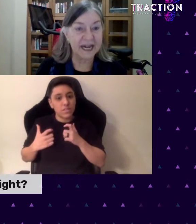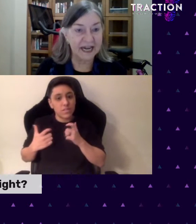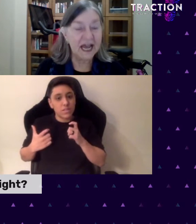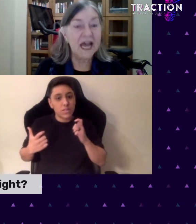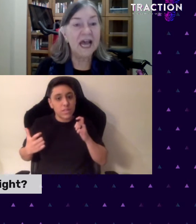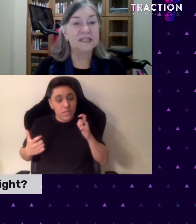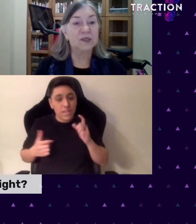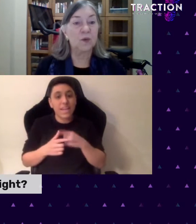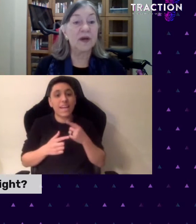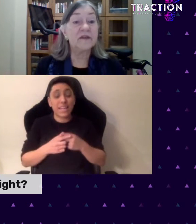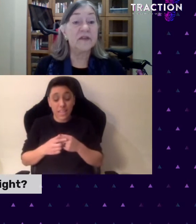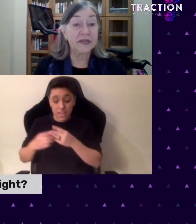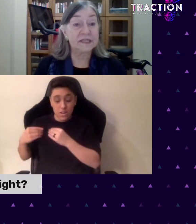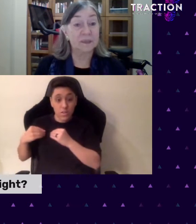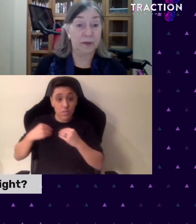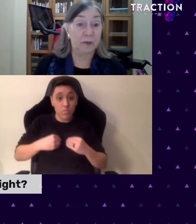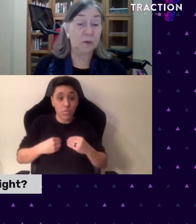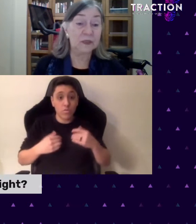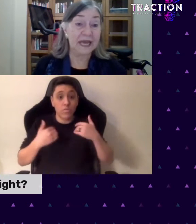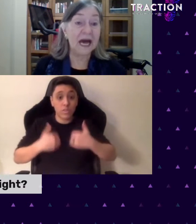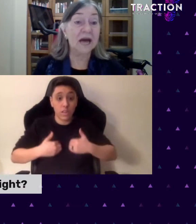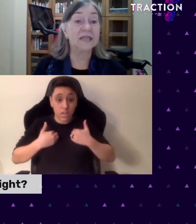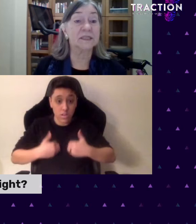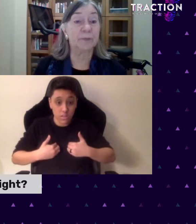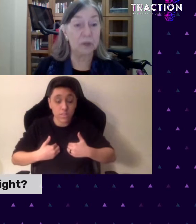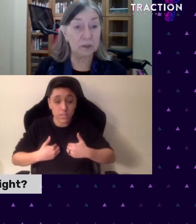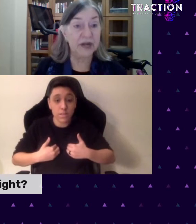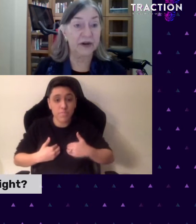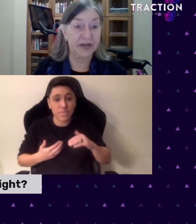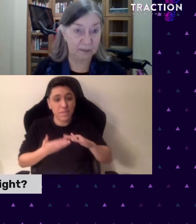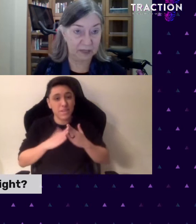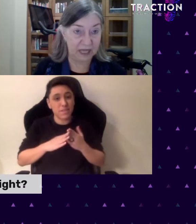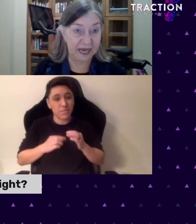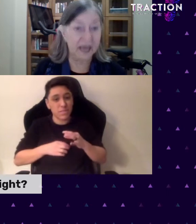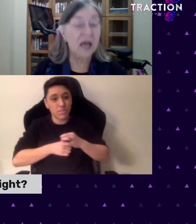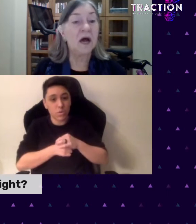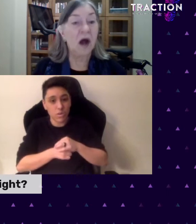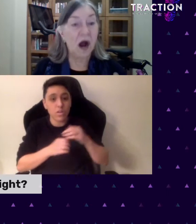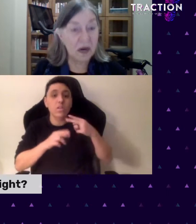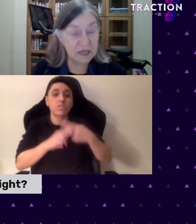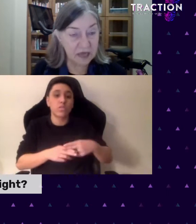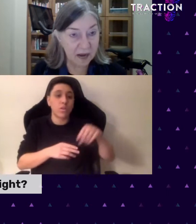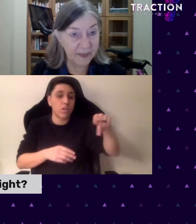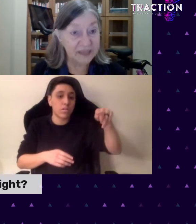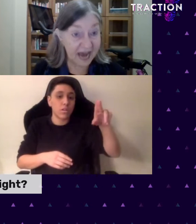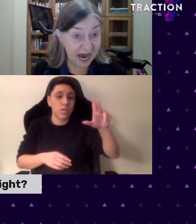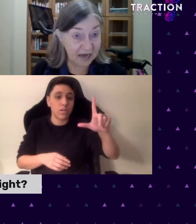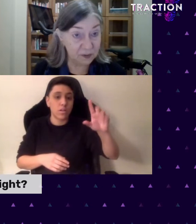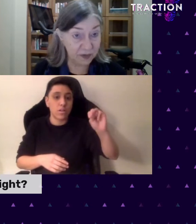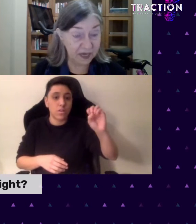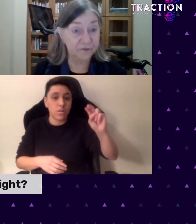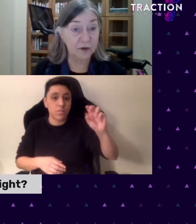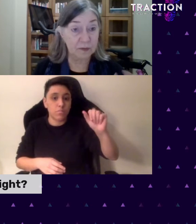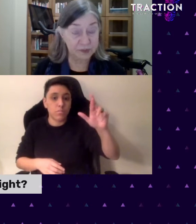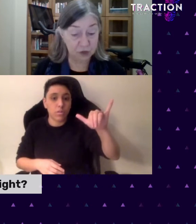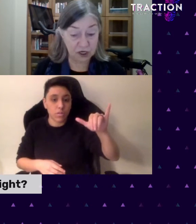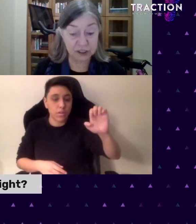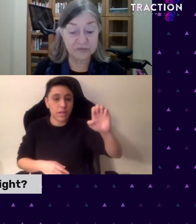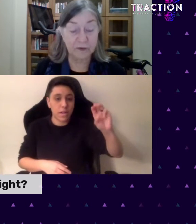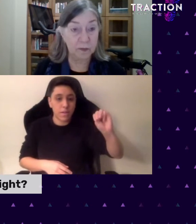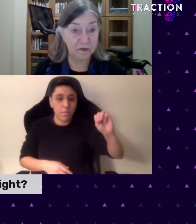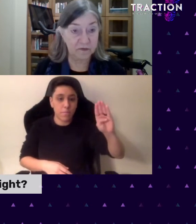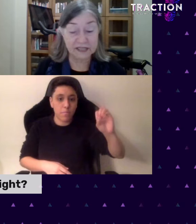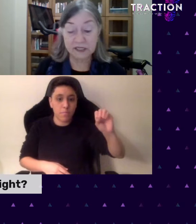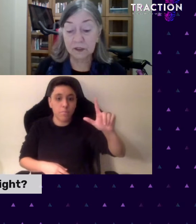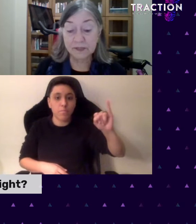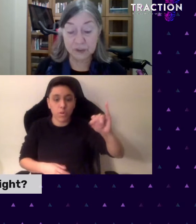they're tiny. And so one of the things that people will get is pulmonary emboli, heart attacks, okay, from